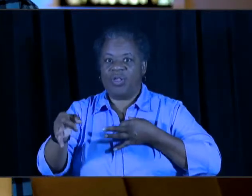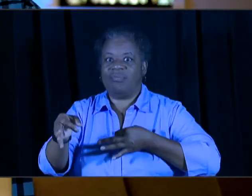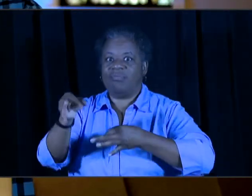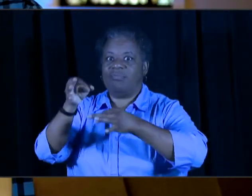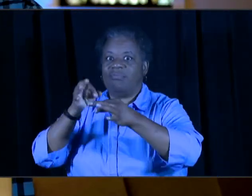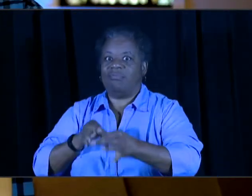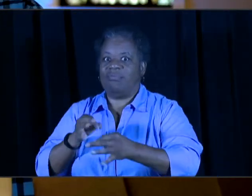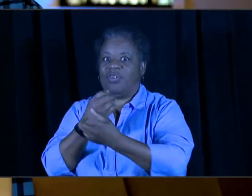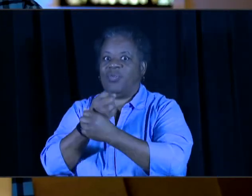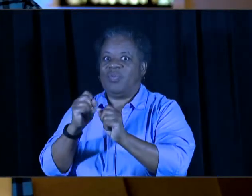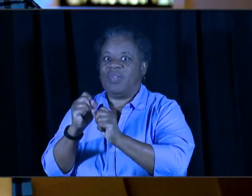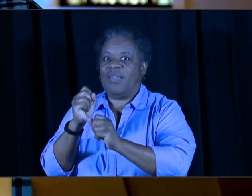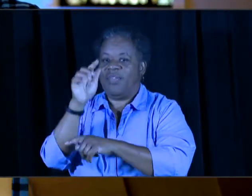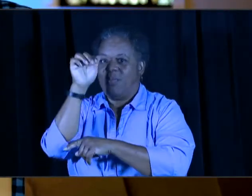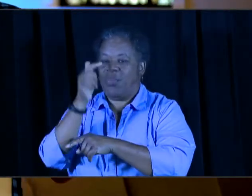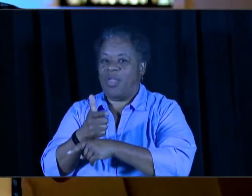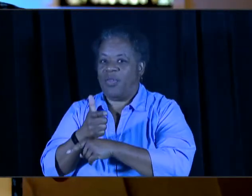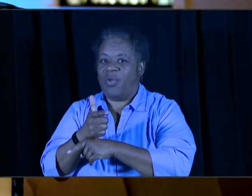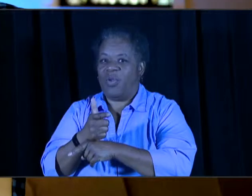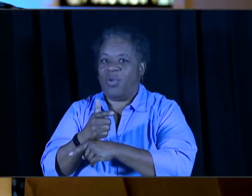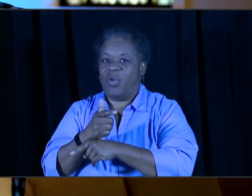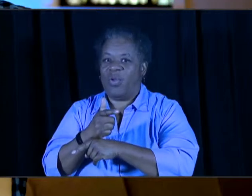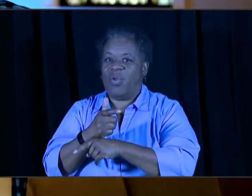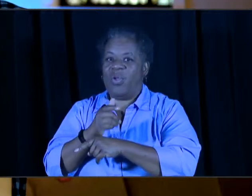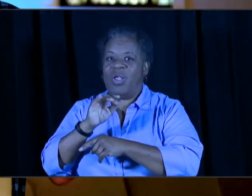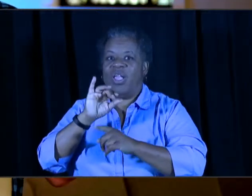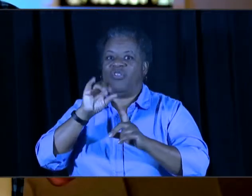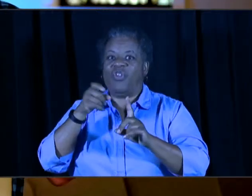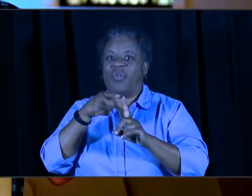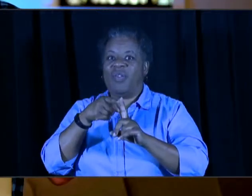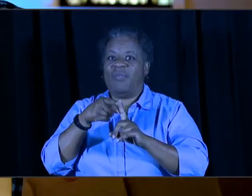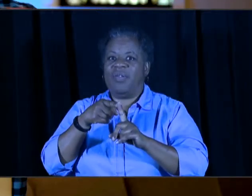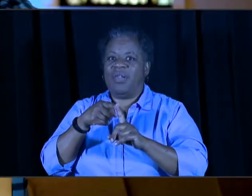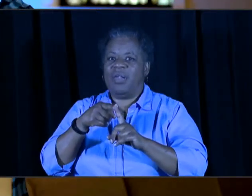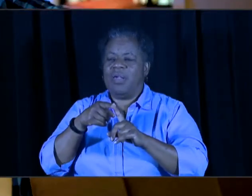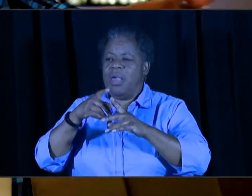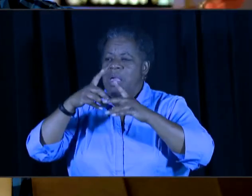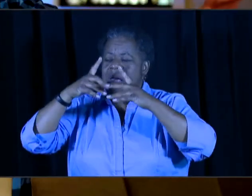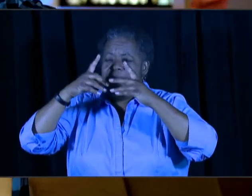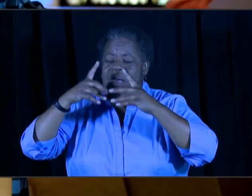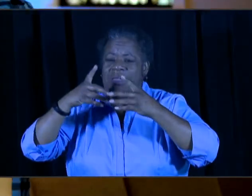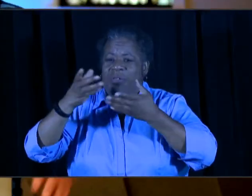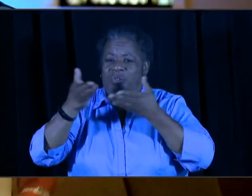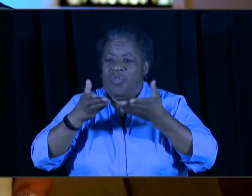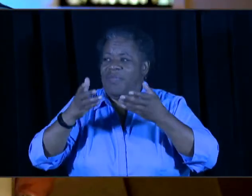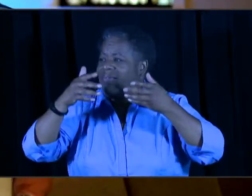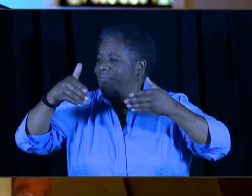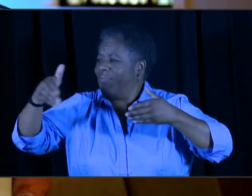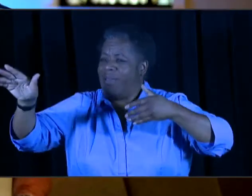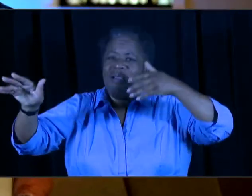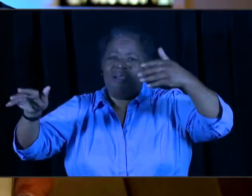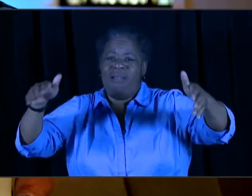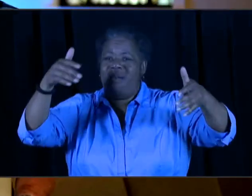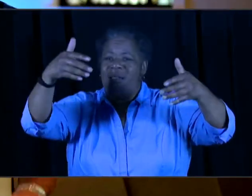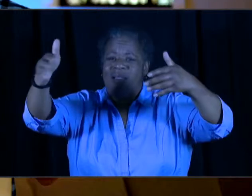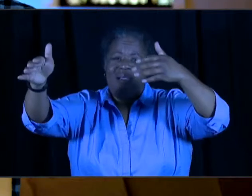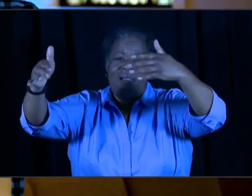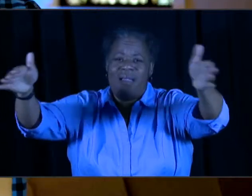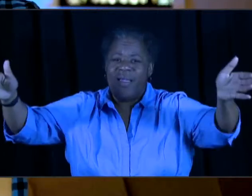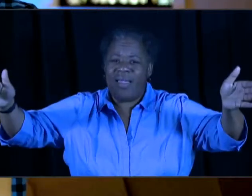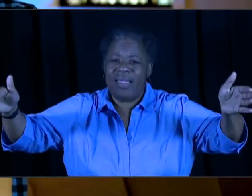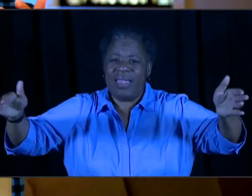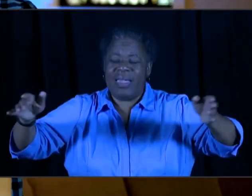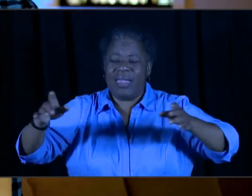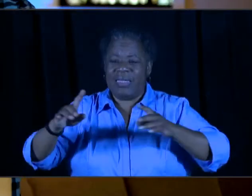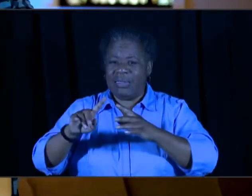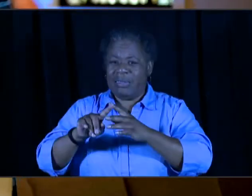save his brother Benjamin, we're told that Joseph just lost it. He sends all his attendants out of the room, and he begins